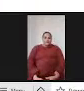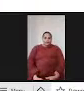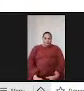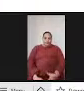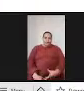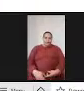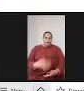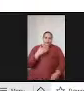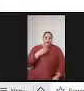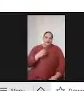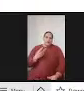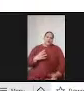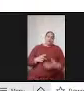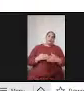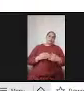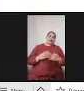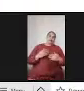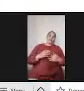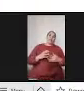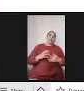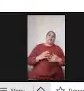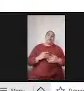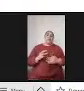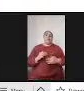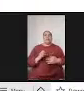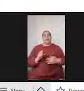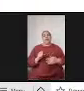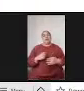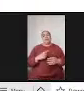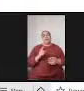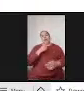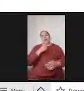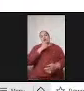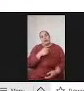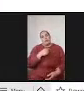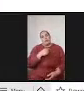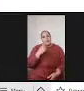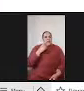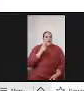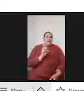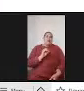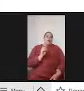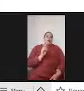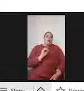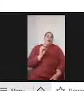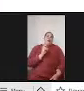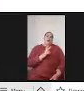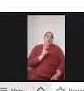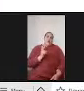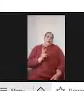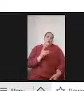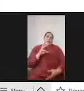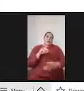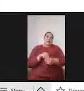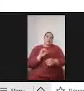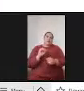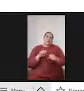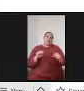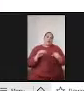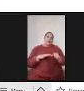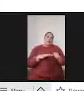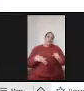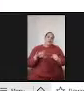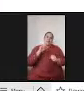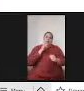much, Ms. Forsier. Member Maseko. Thank you. If I can make a comment, I think there's nothing normal in the space where we